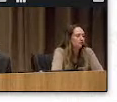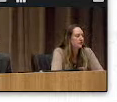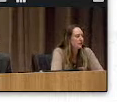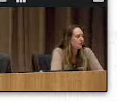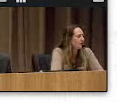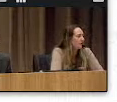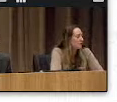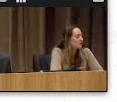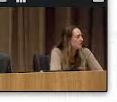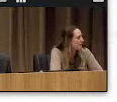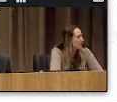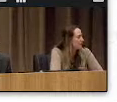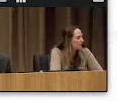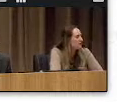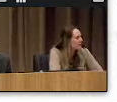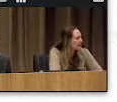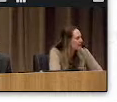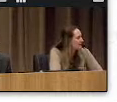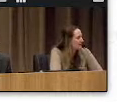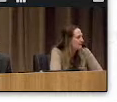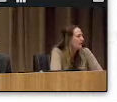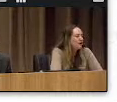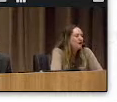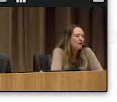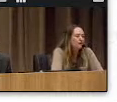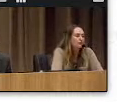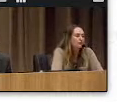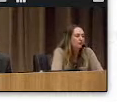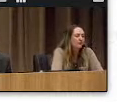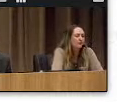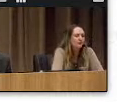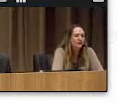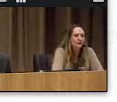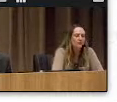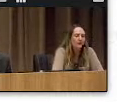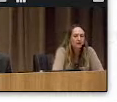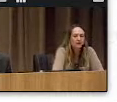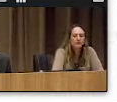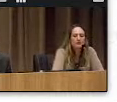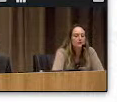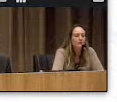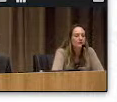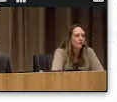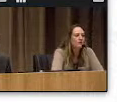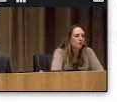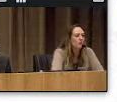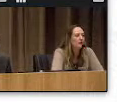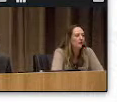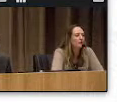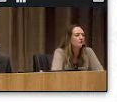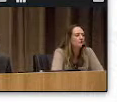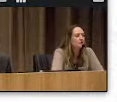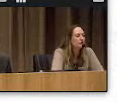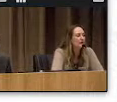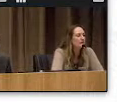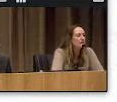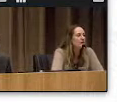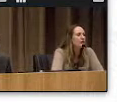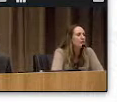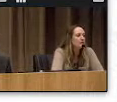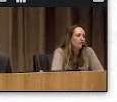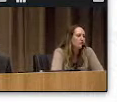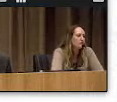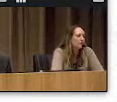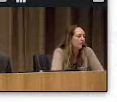have a structure, we have physiotherapy, we have a pool. So in the beginning of the pandemic, it